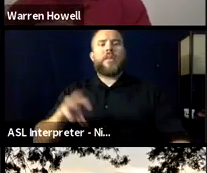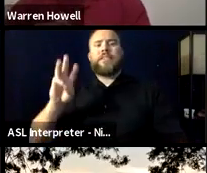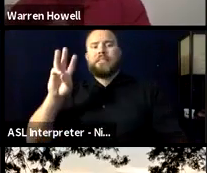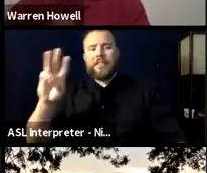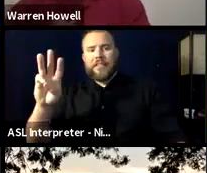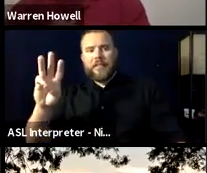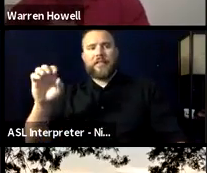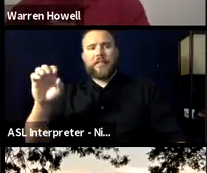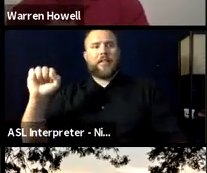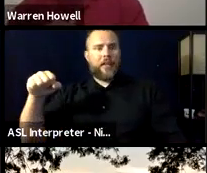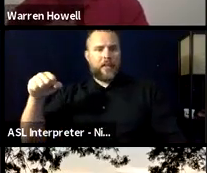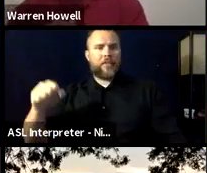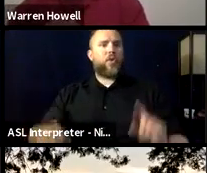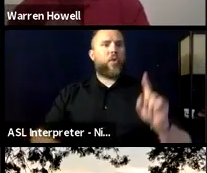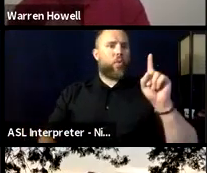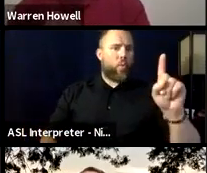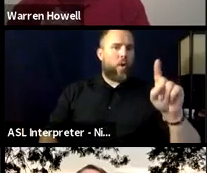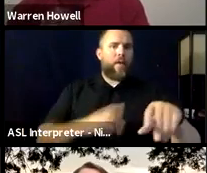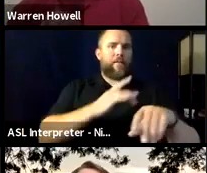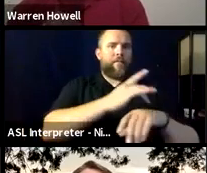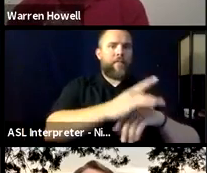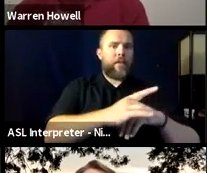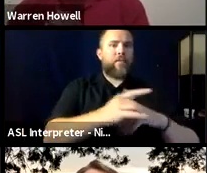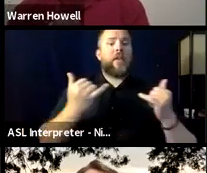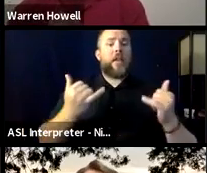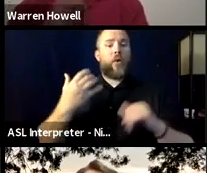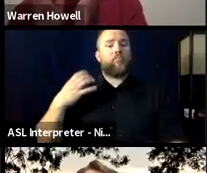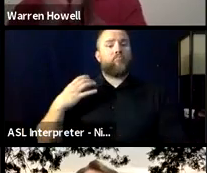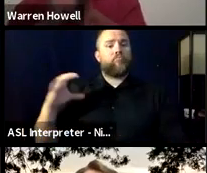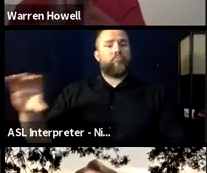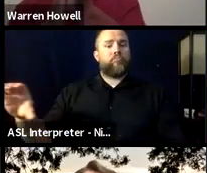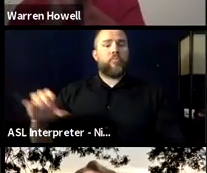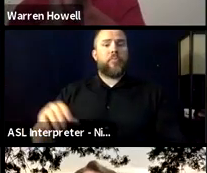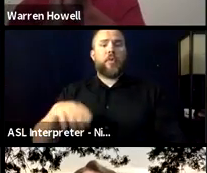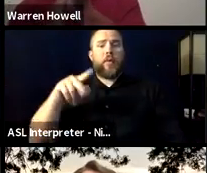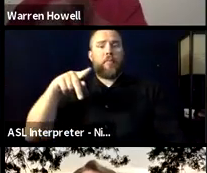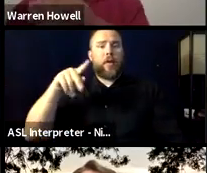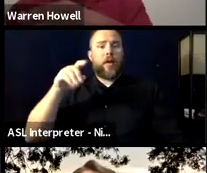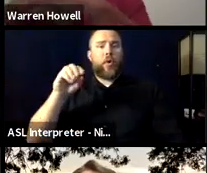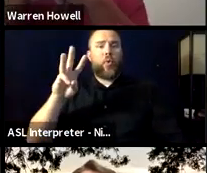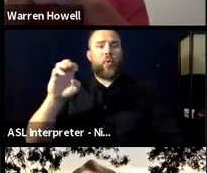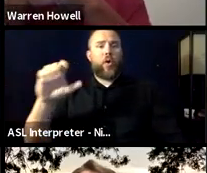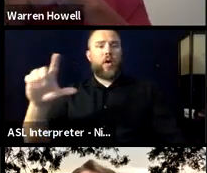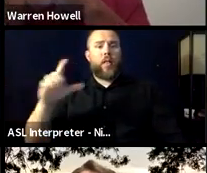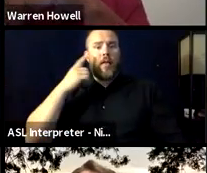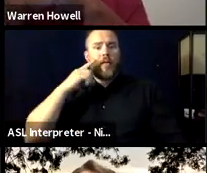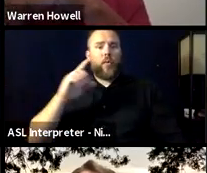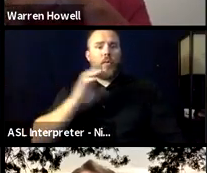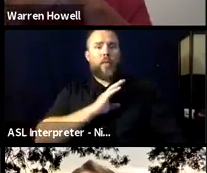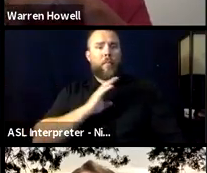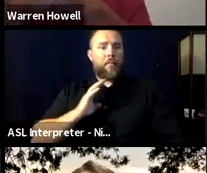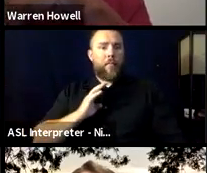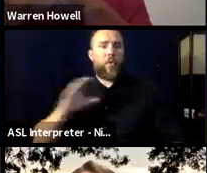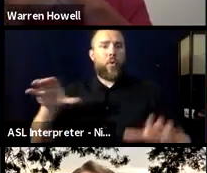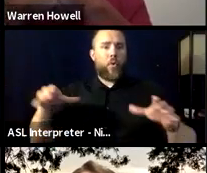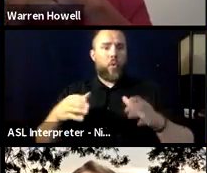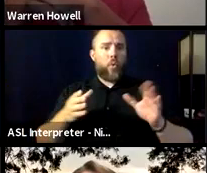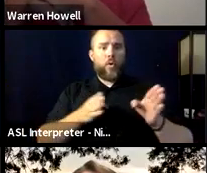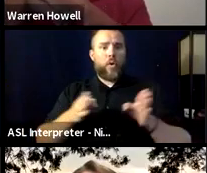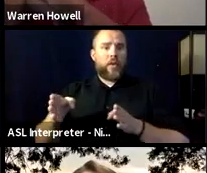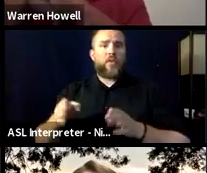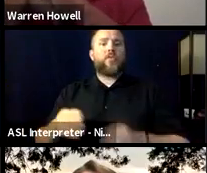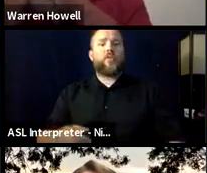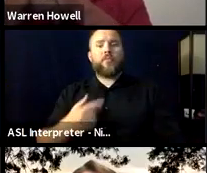vacancy. Yep. I now turn the floor over to our newly elected president, Dr. Keely Powell, for the remainder of our reorganization. Oh, okay. Thank you very